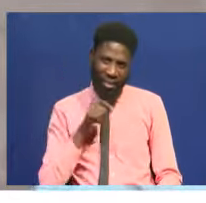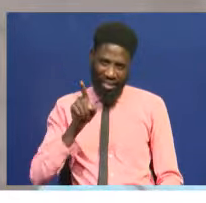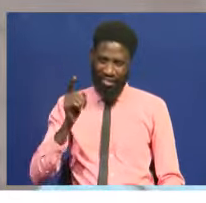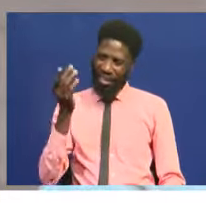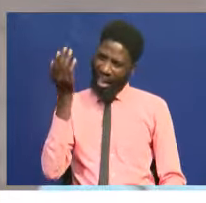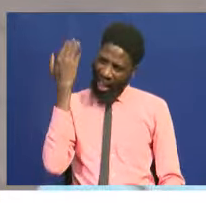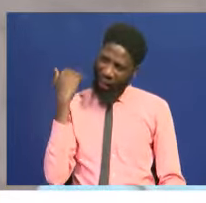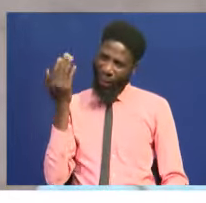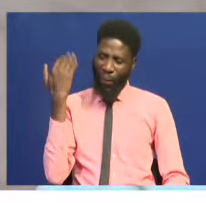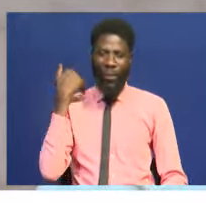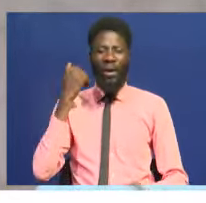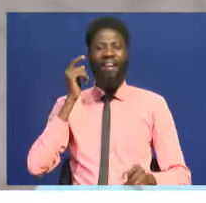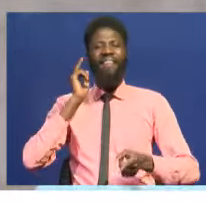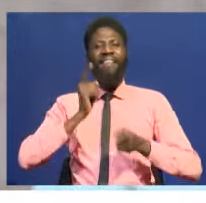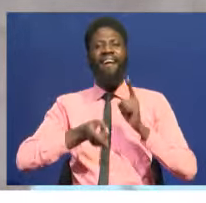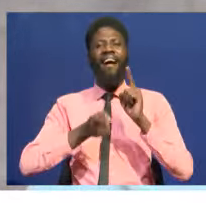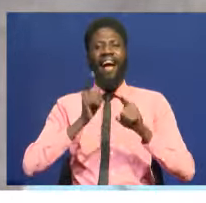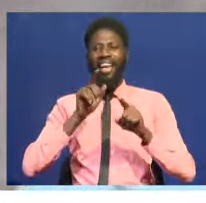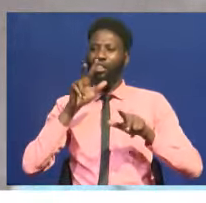barefoot in his